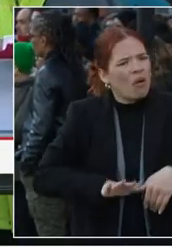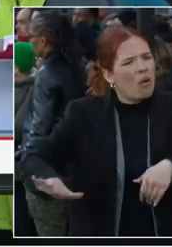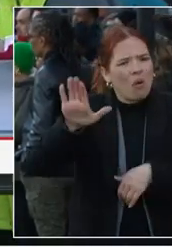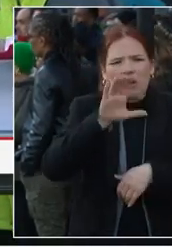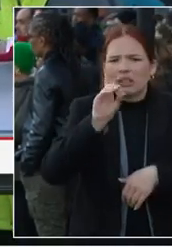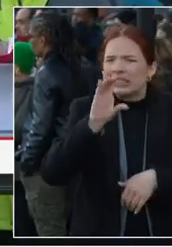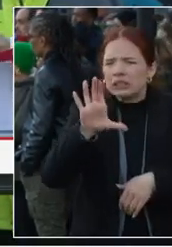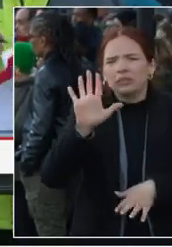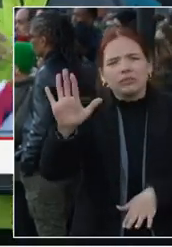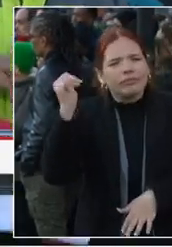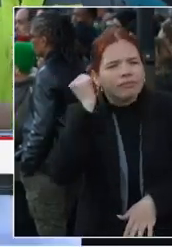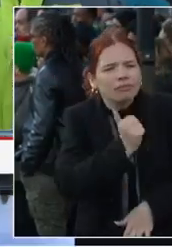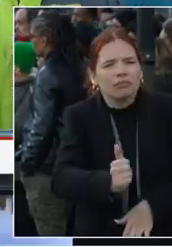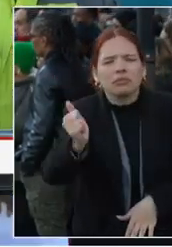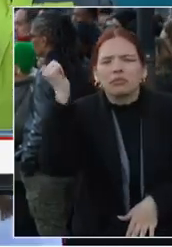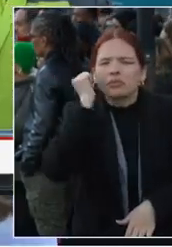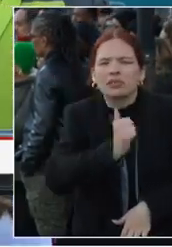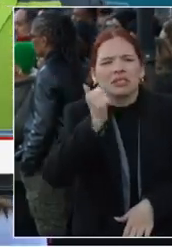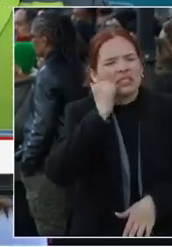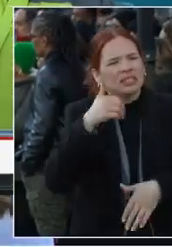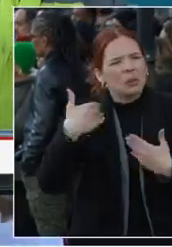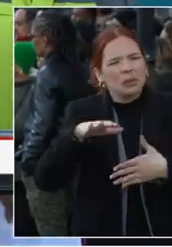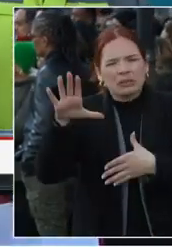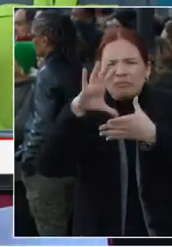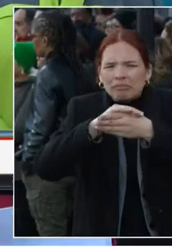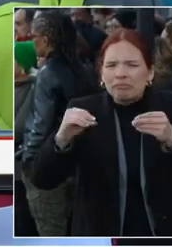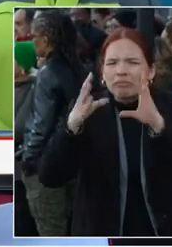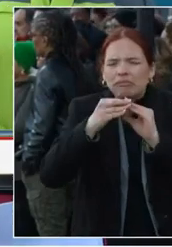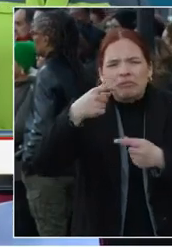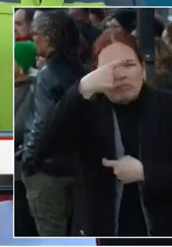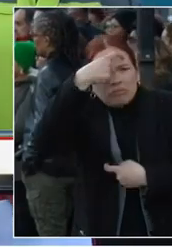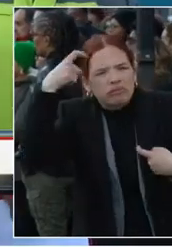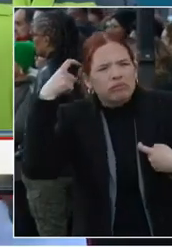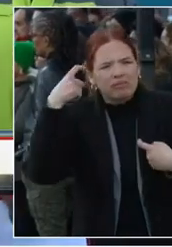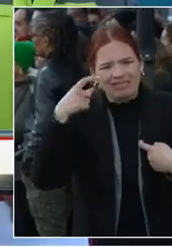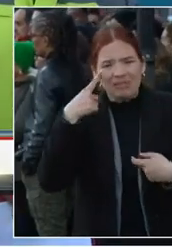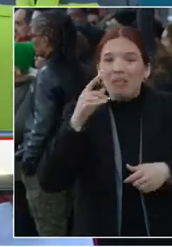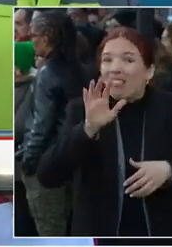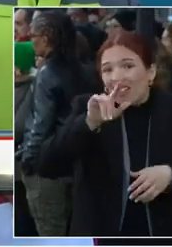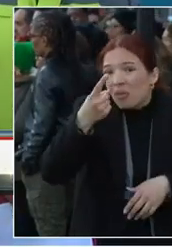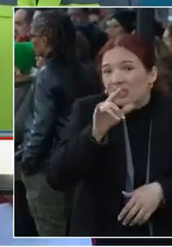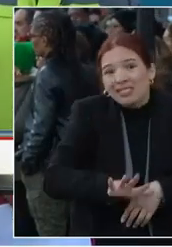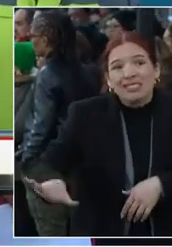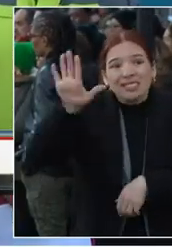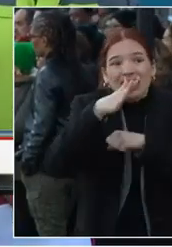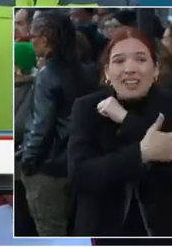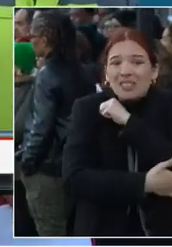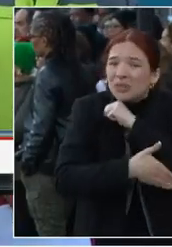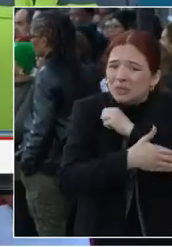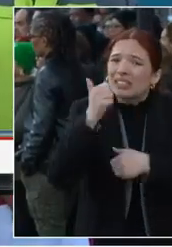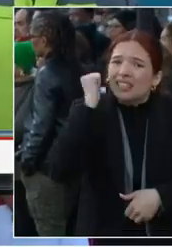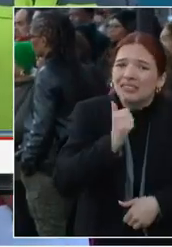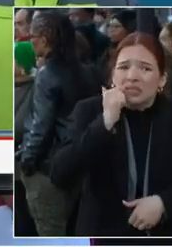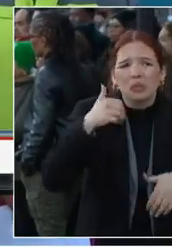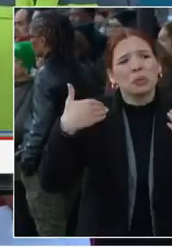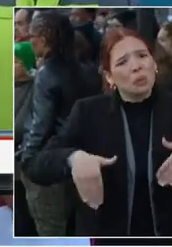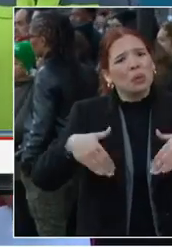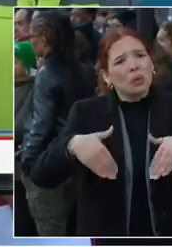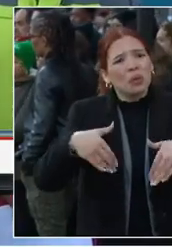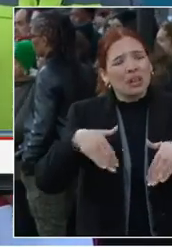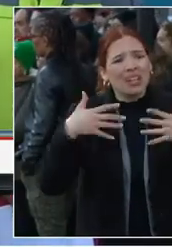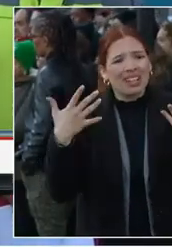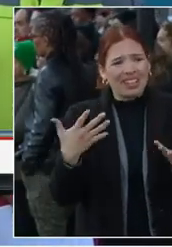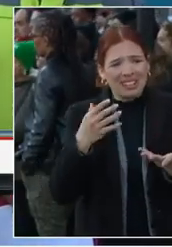single day. I hear about tragedies all across this country every single day. But it's something different when it hit home. You know, when it happens in